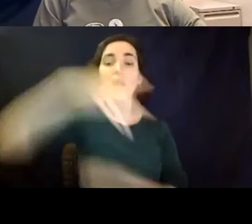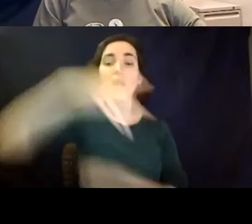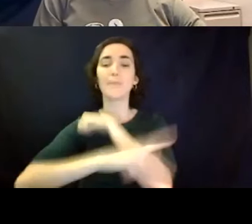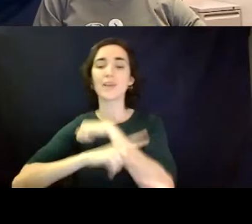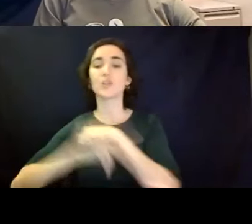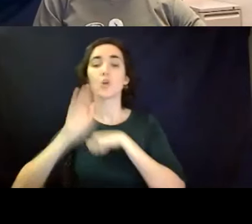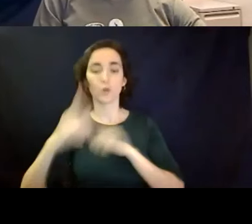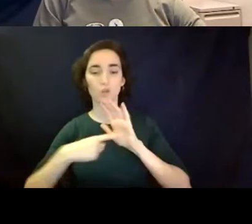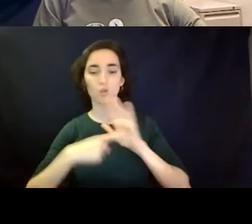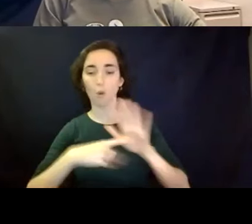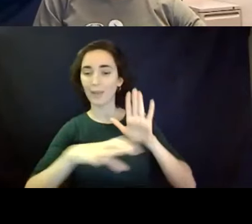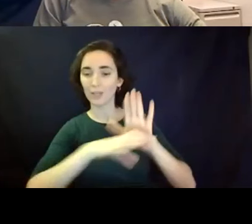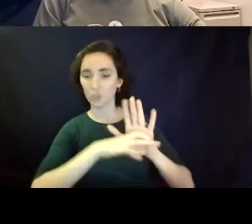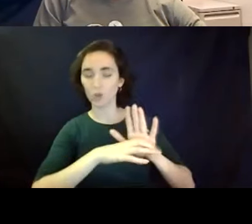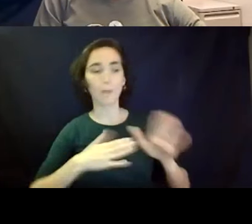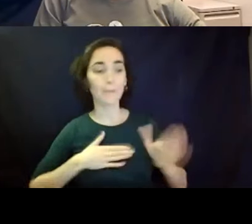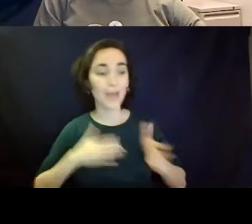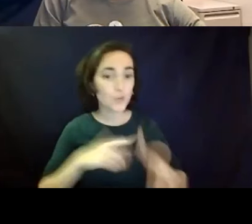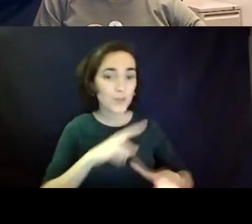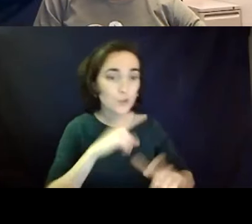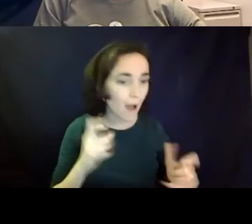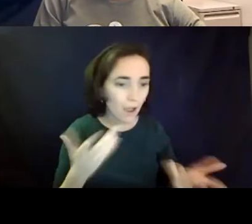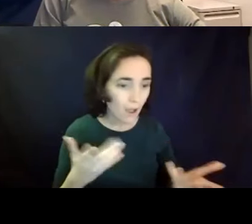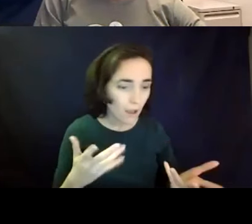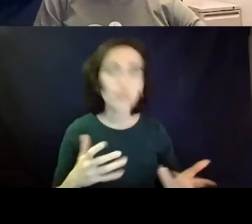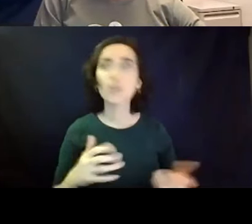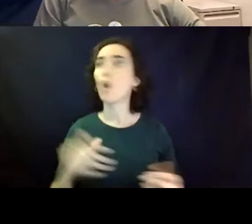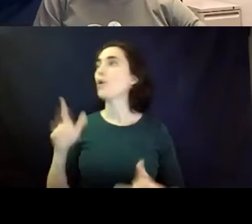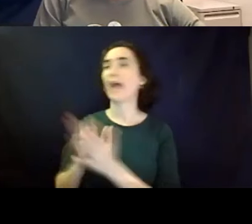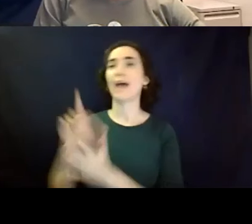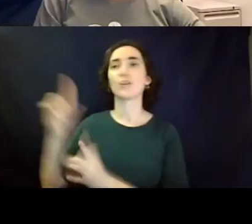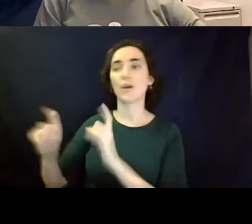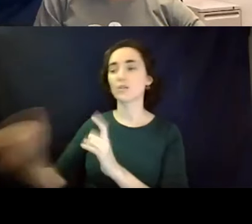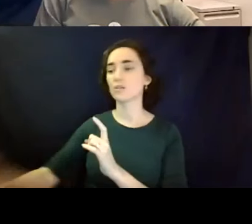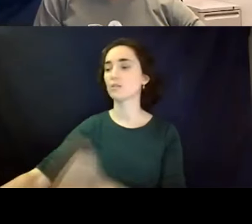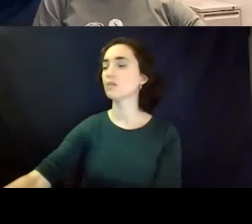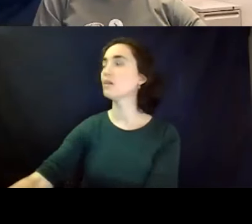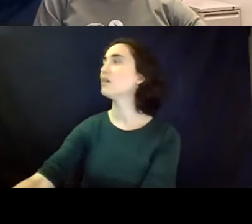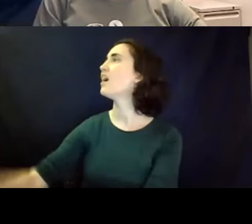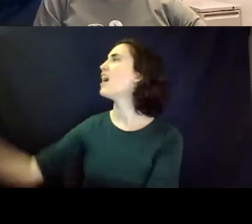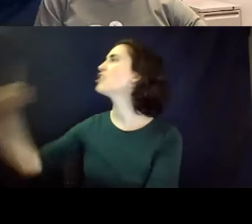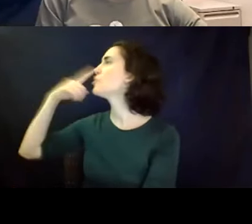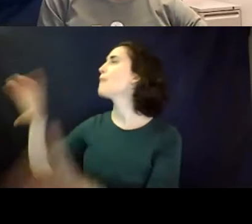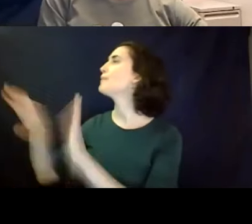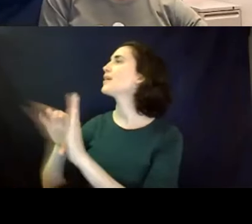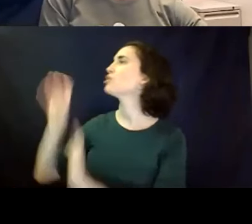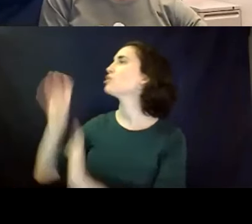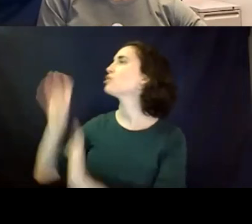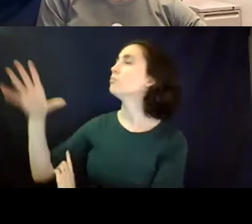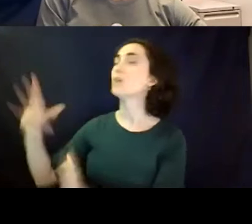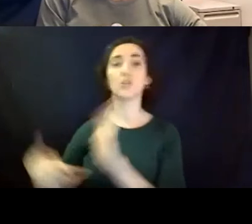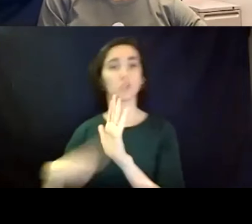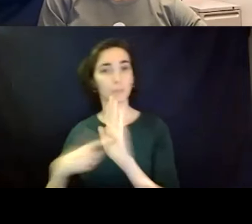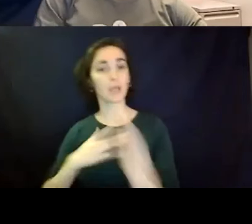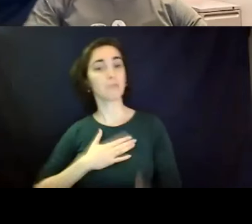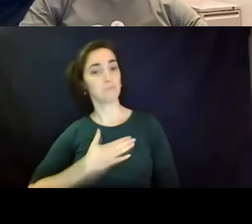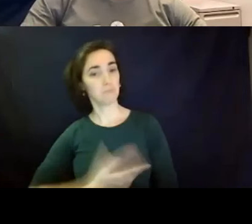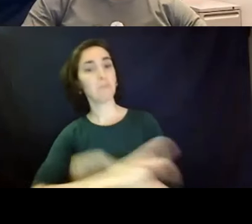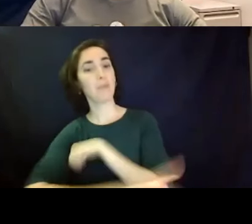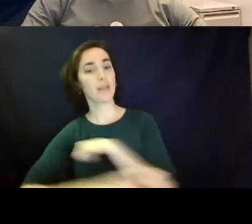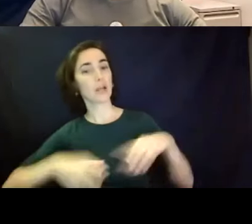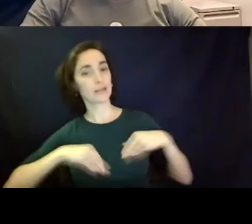you can ask questions on there like, hey, can you go take pictures of this? And sometimes the parishes will do that.